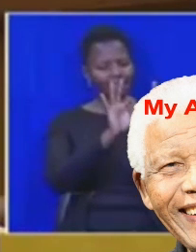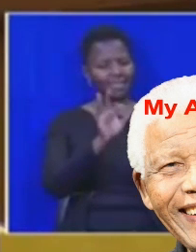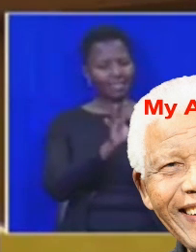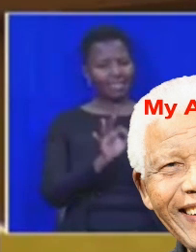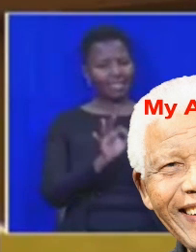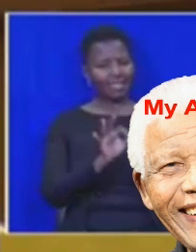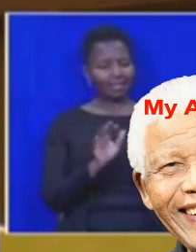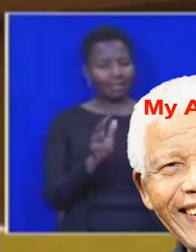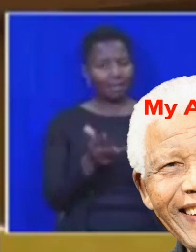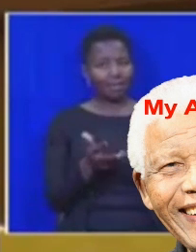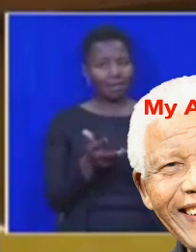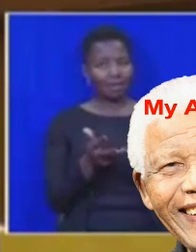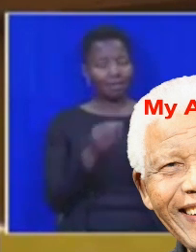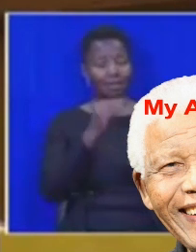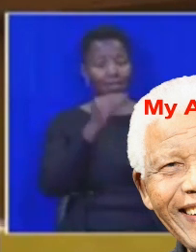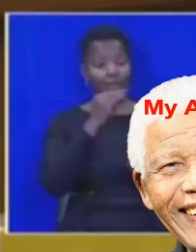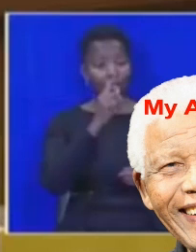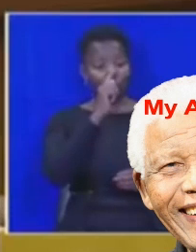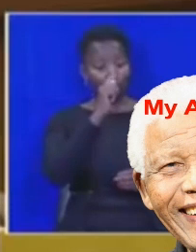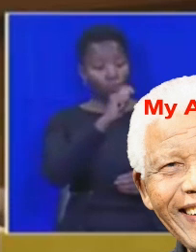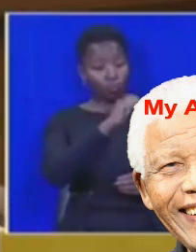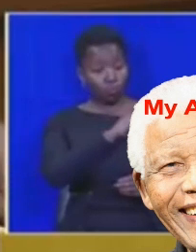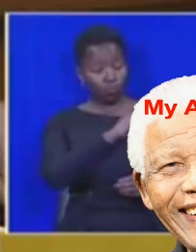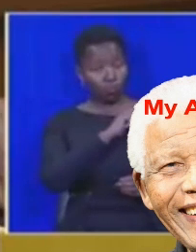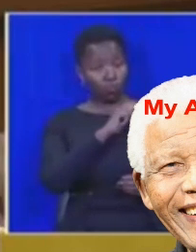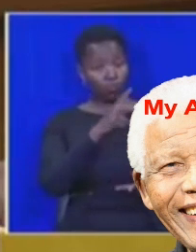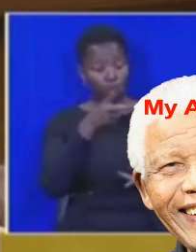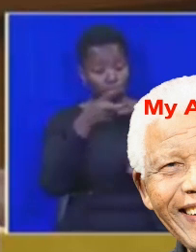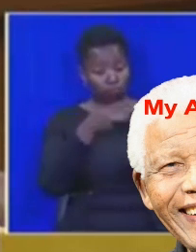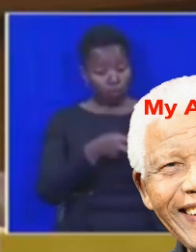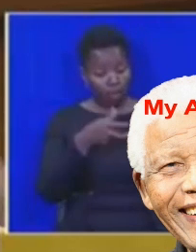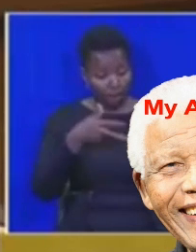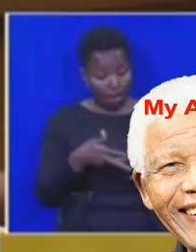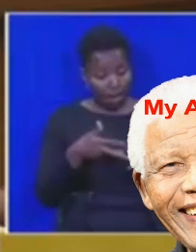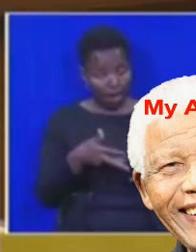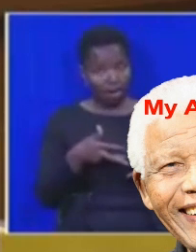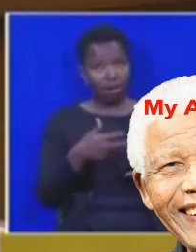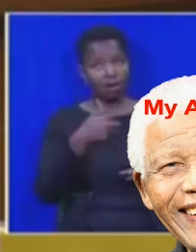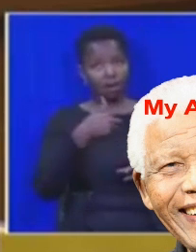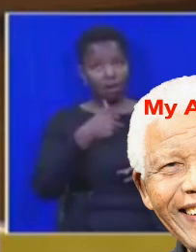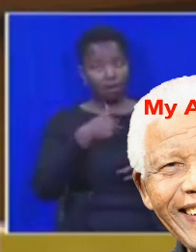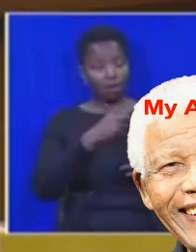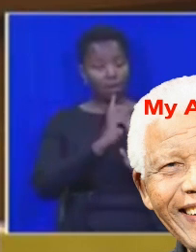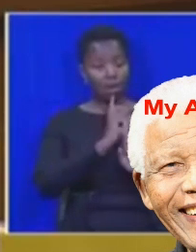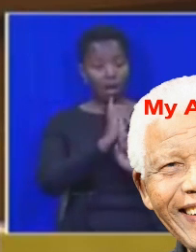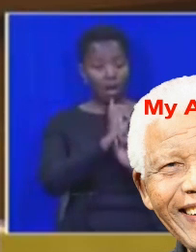clouds the real situation. When I answered the question here in this